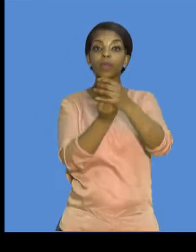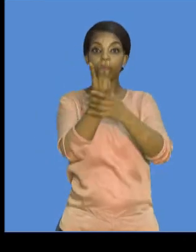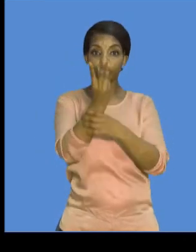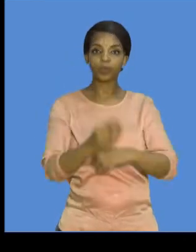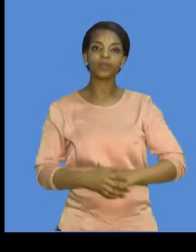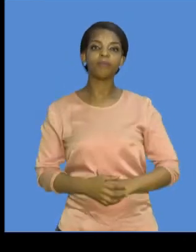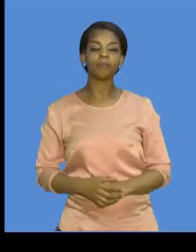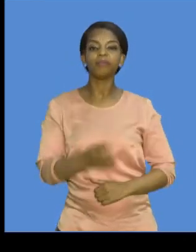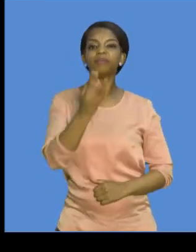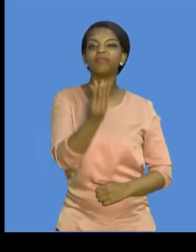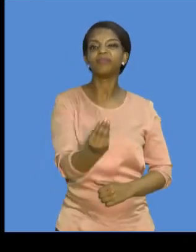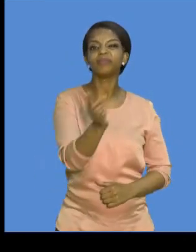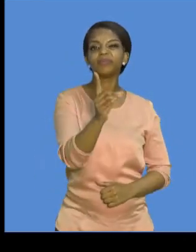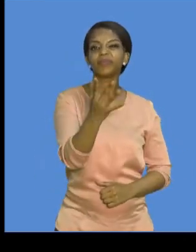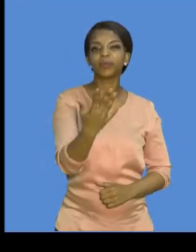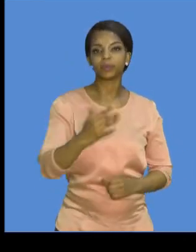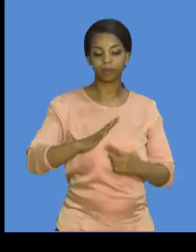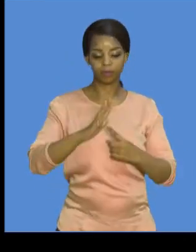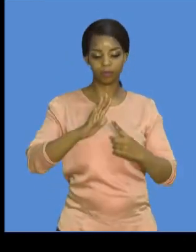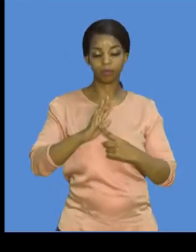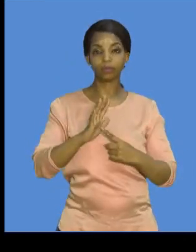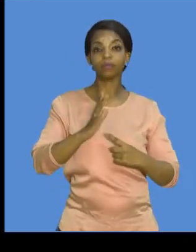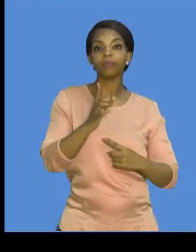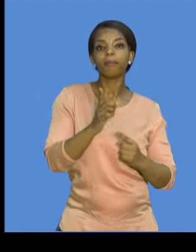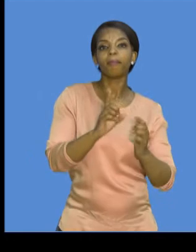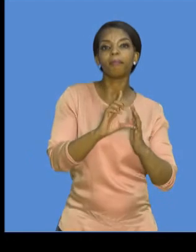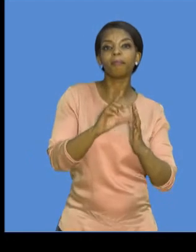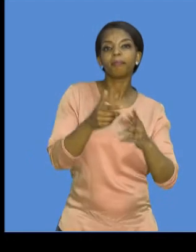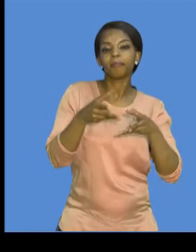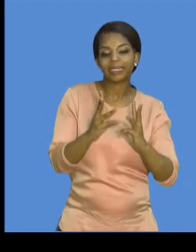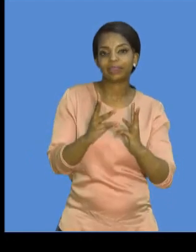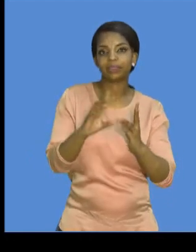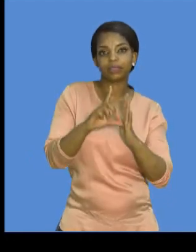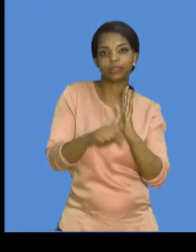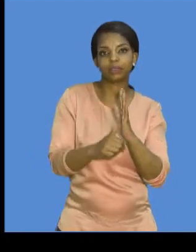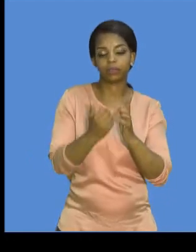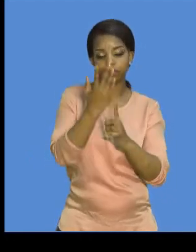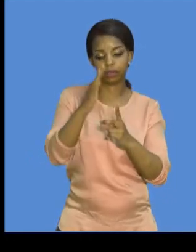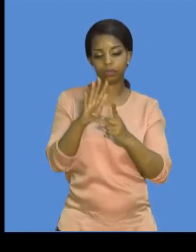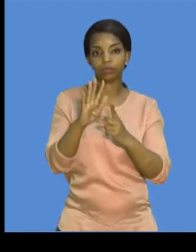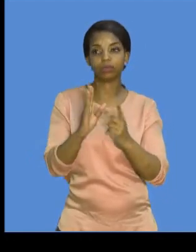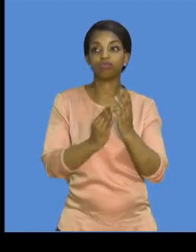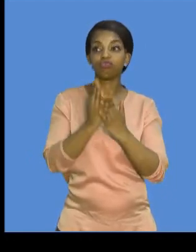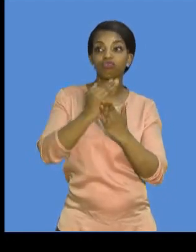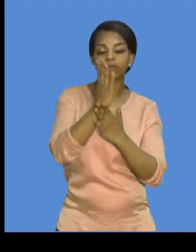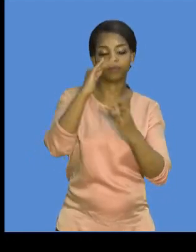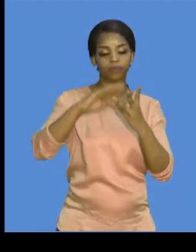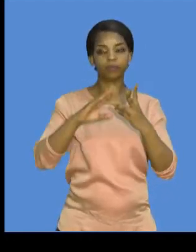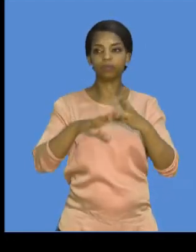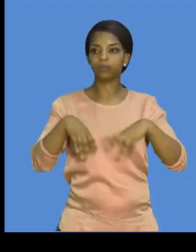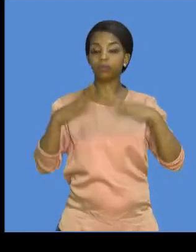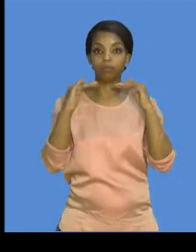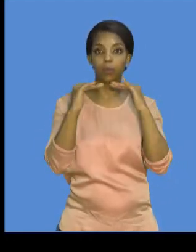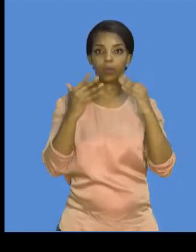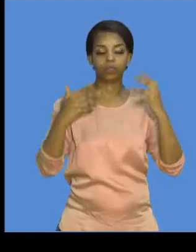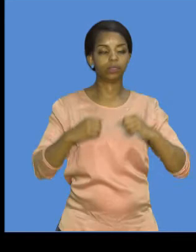pattern, the graphs and equations, and then the context played a very big role because we looked at society and